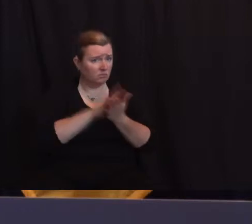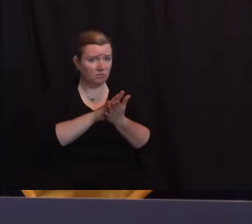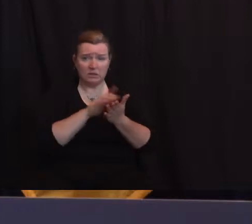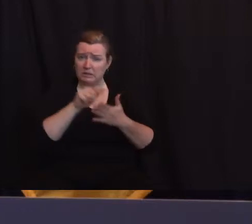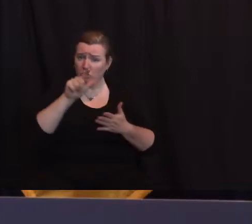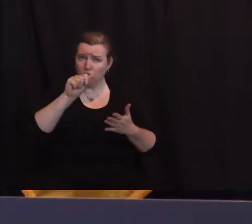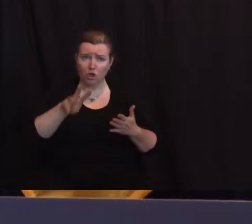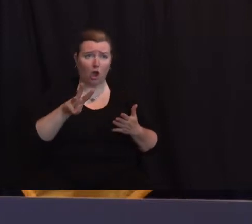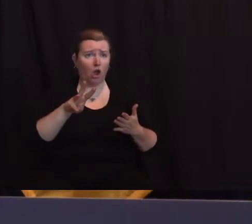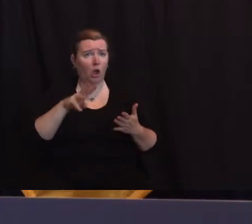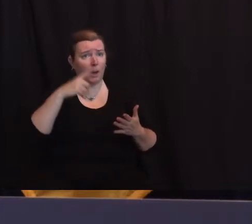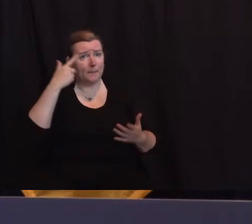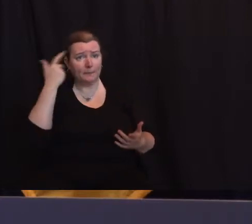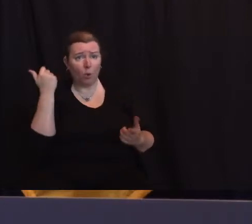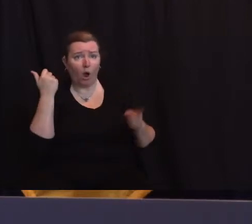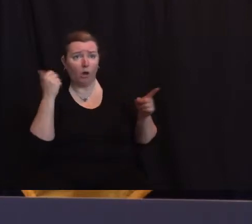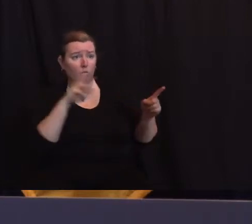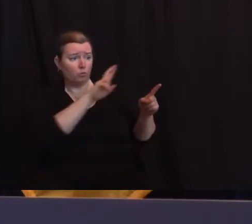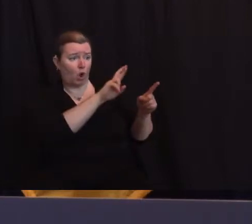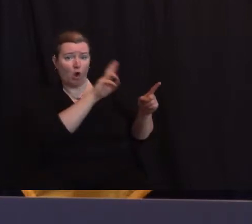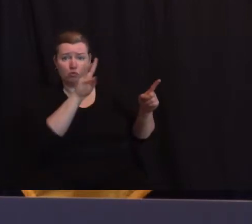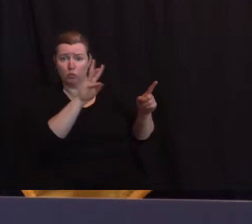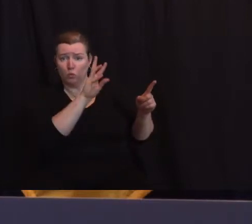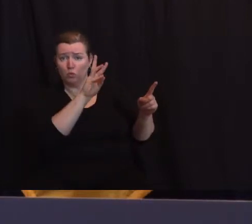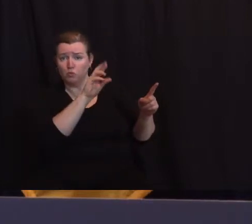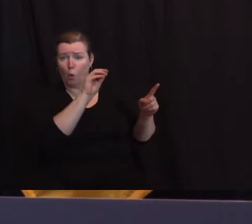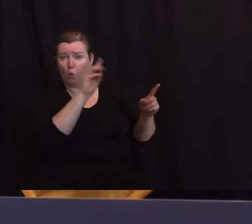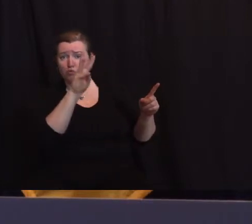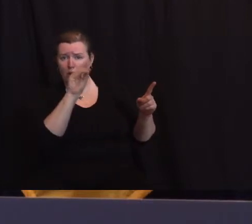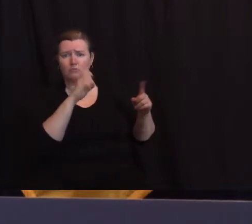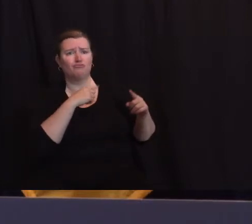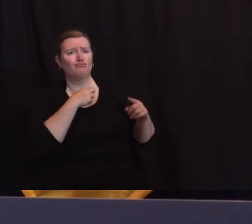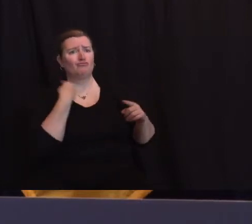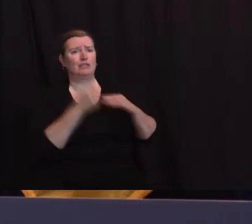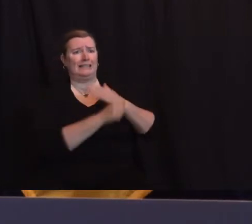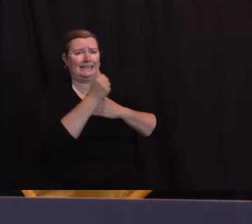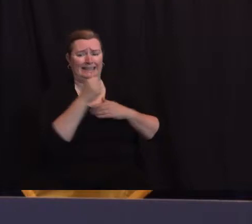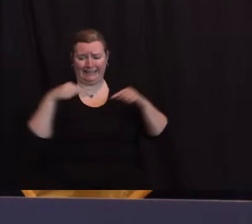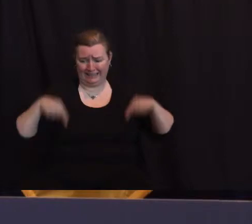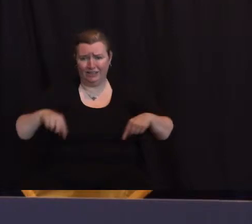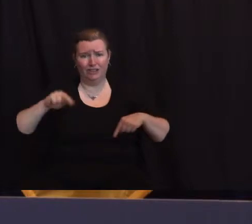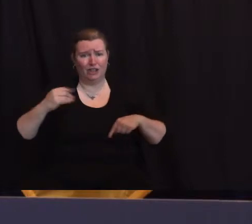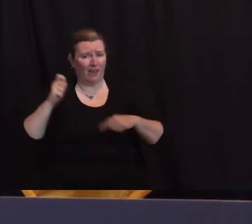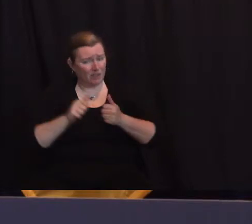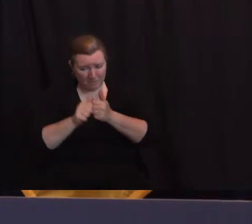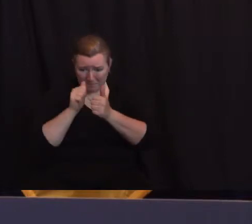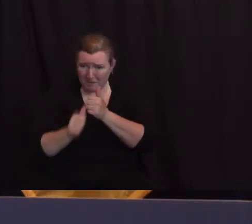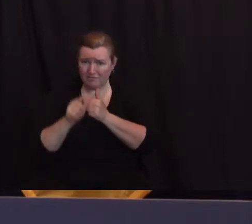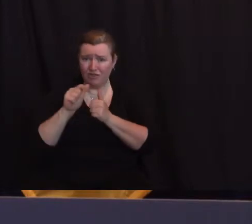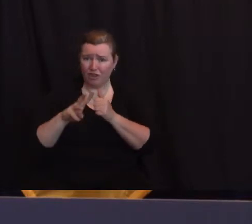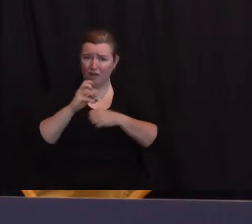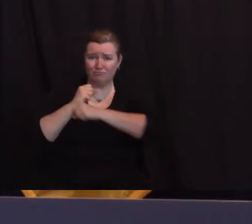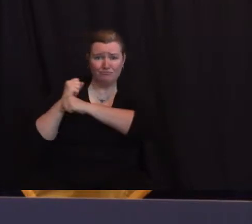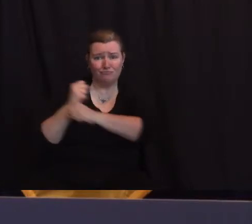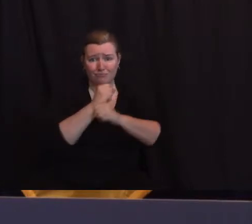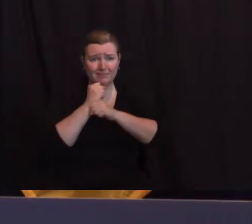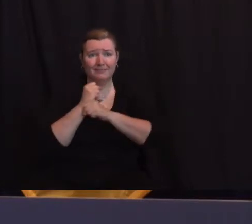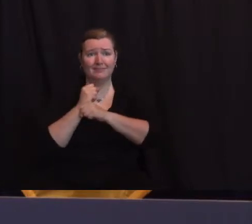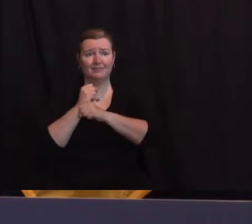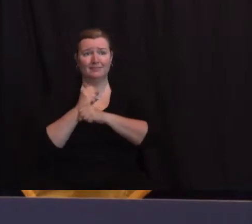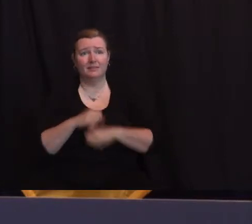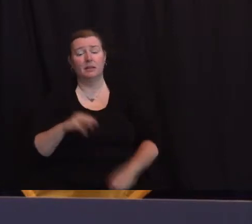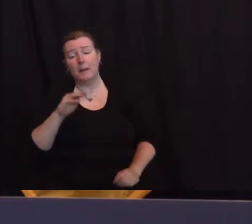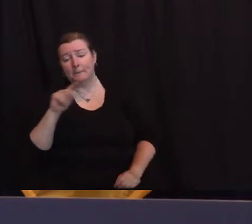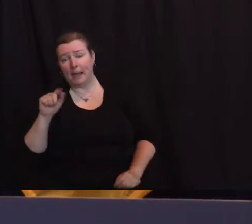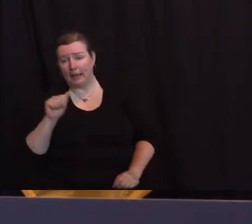risk around Roe v. Wade. And I believe we need to do that sooner than later. Thank you. Matt, we're going to come down to you.